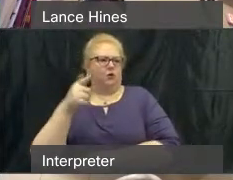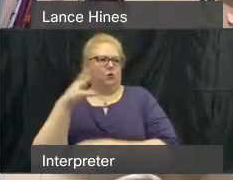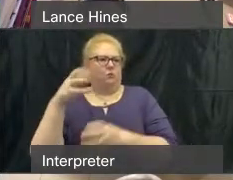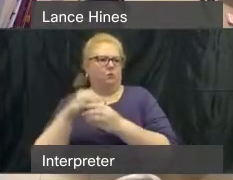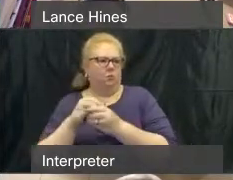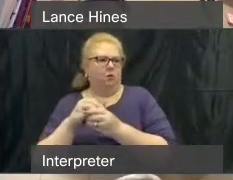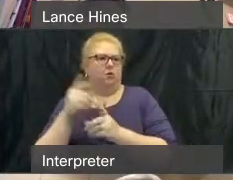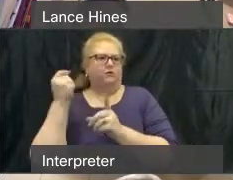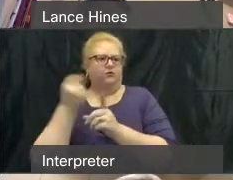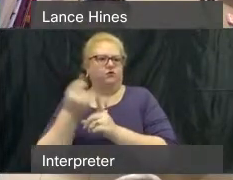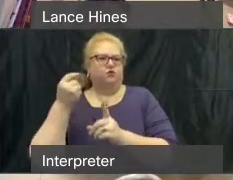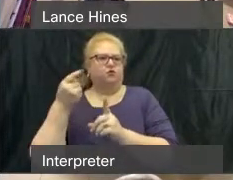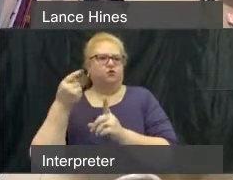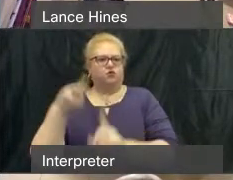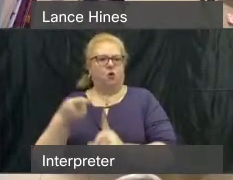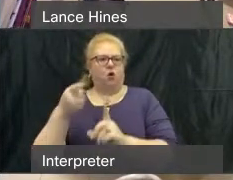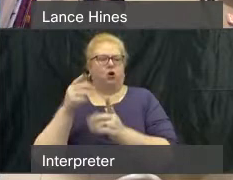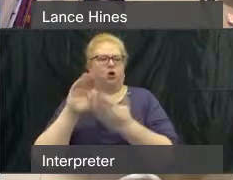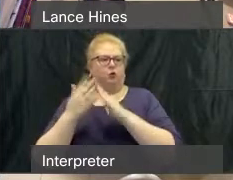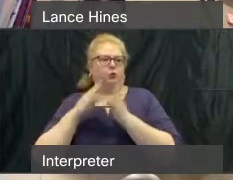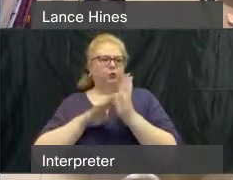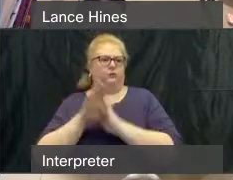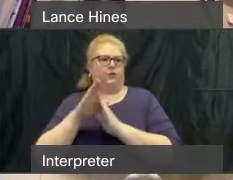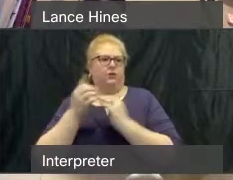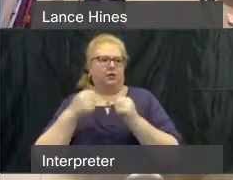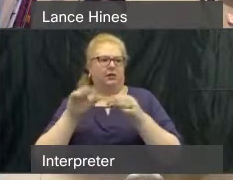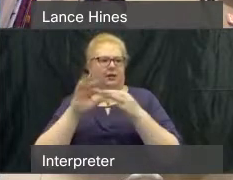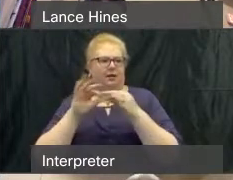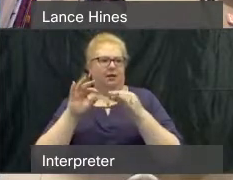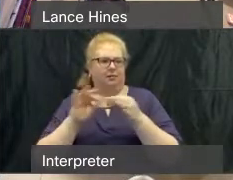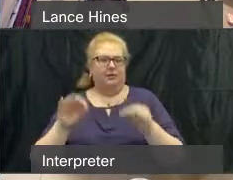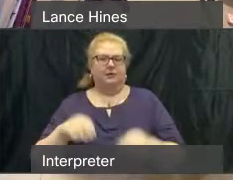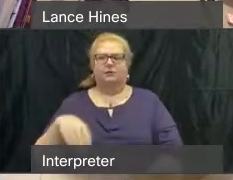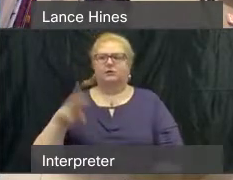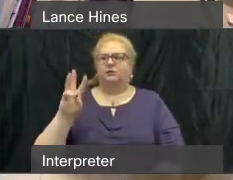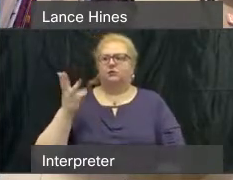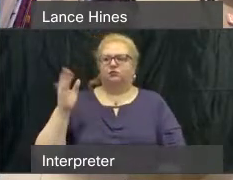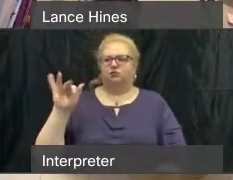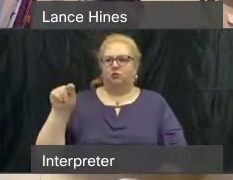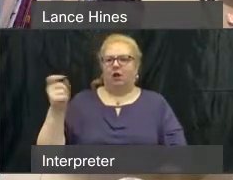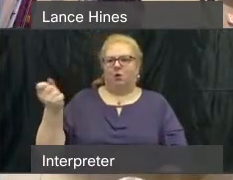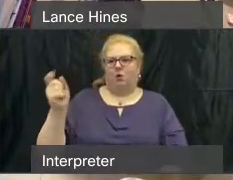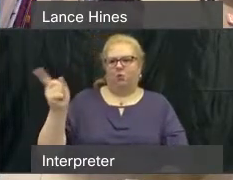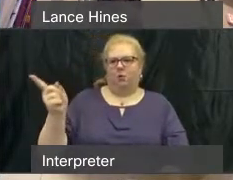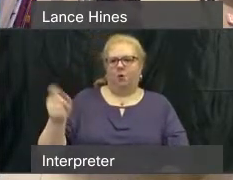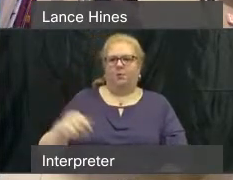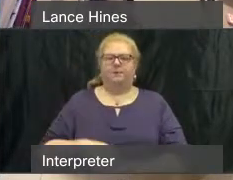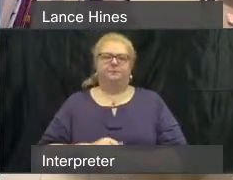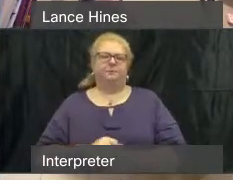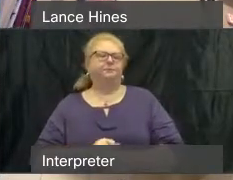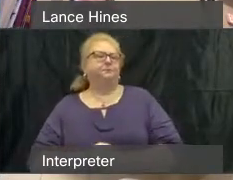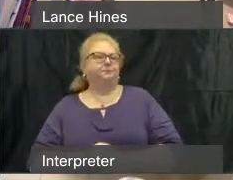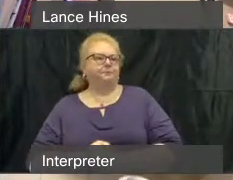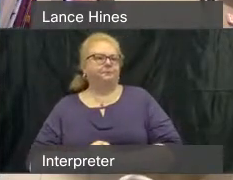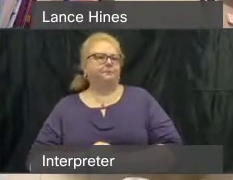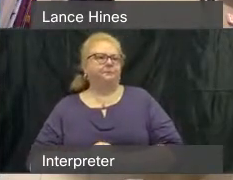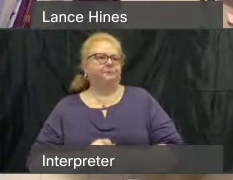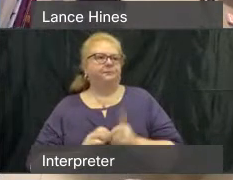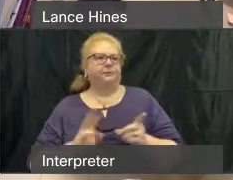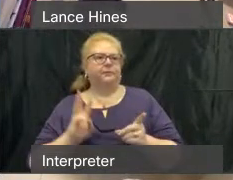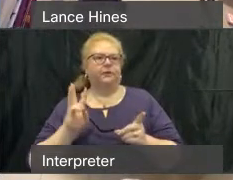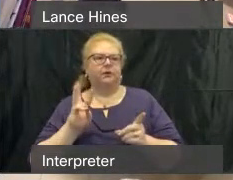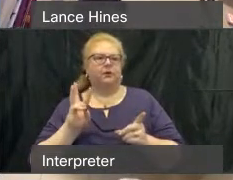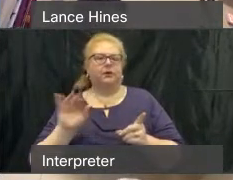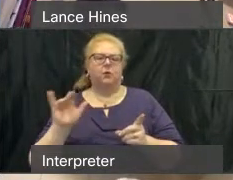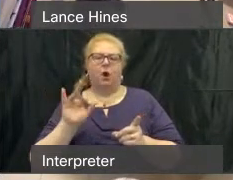development. Any brief comments? Mayor. Just 1 second, Director Wyrick, then we'll come to Director Wright. We're